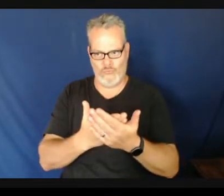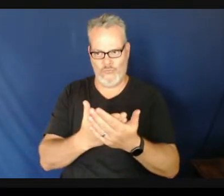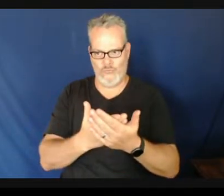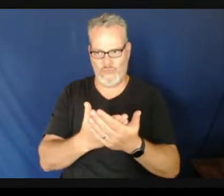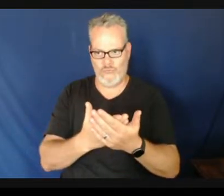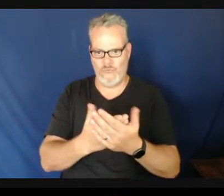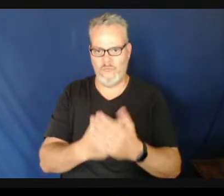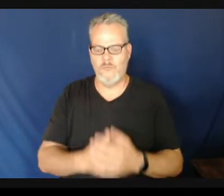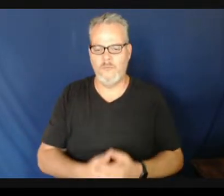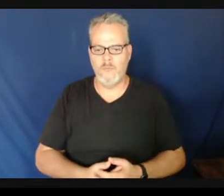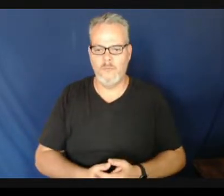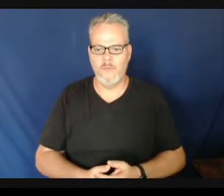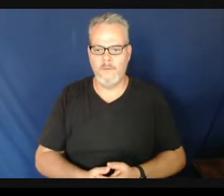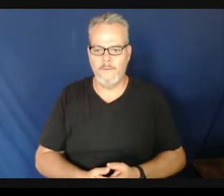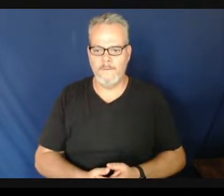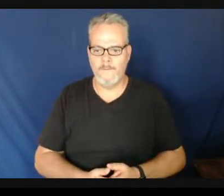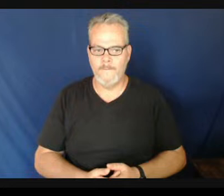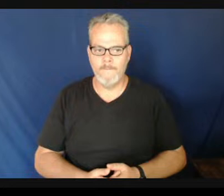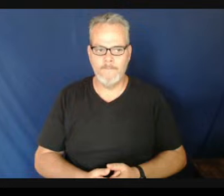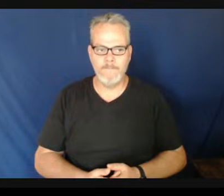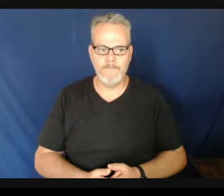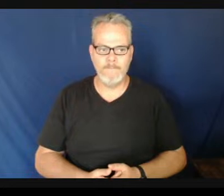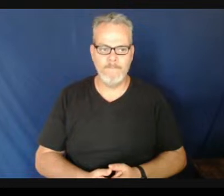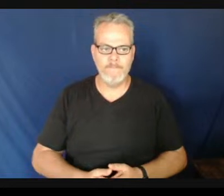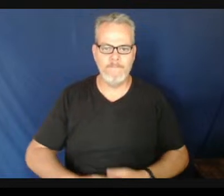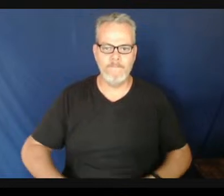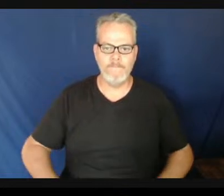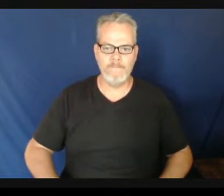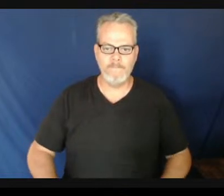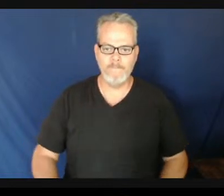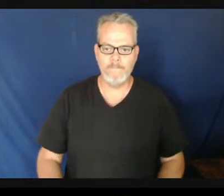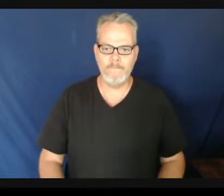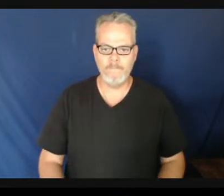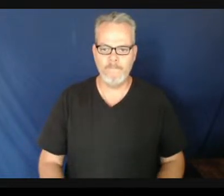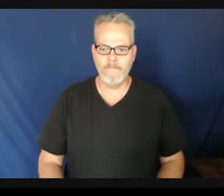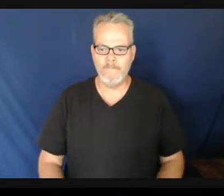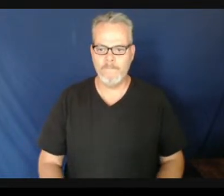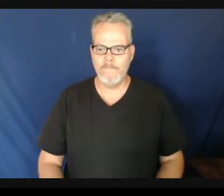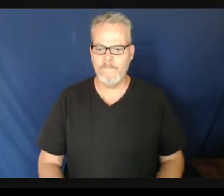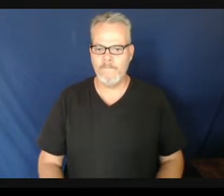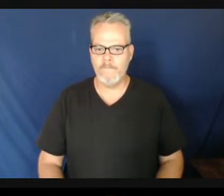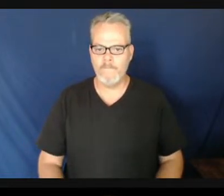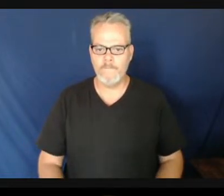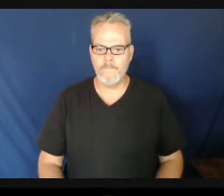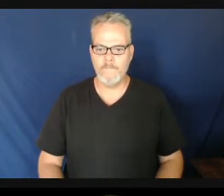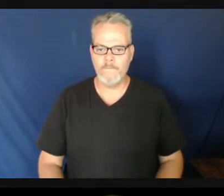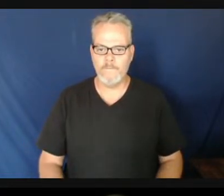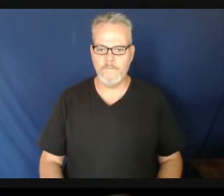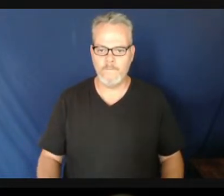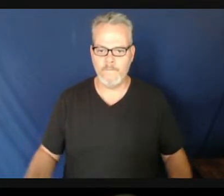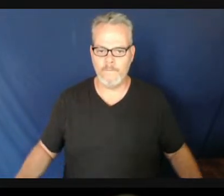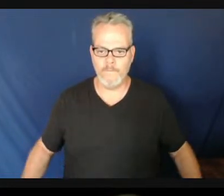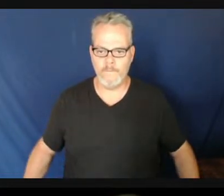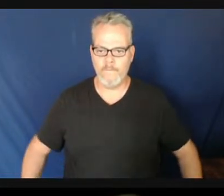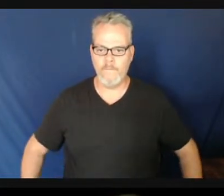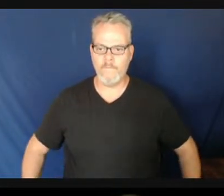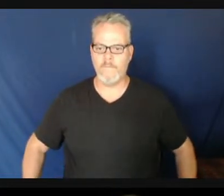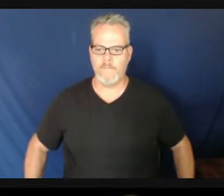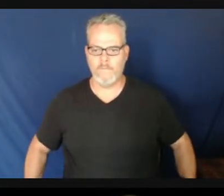If you can even see them. They are in green. Some more over there, yeah. Purple